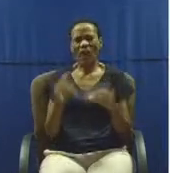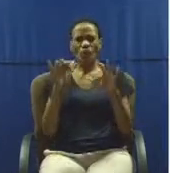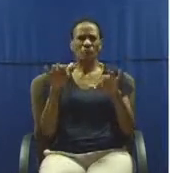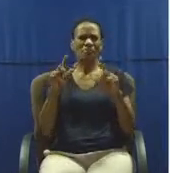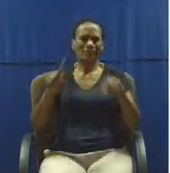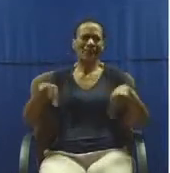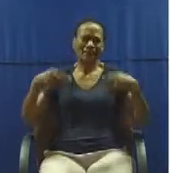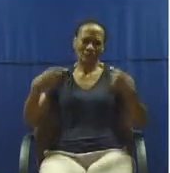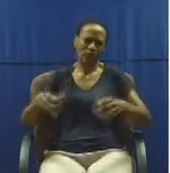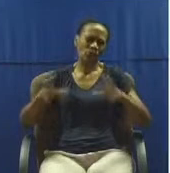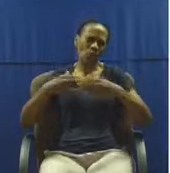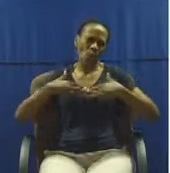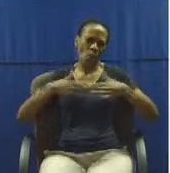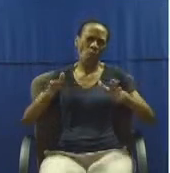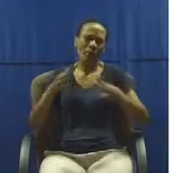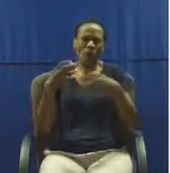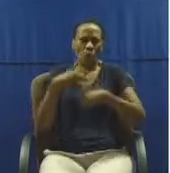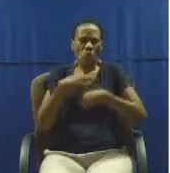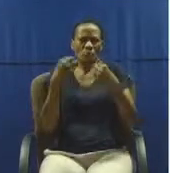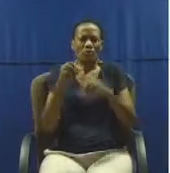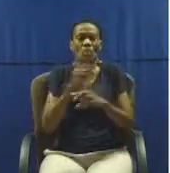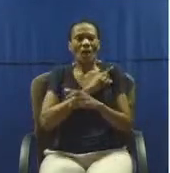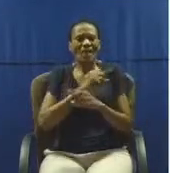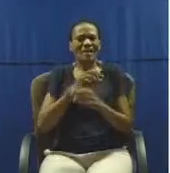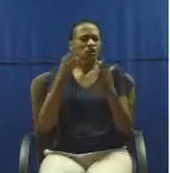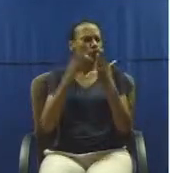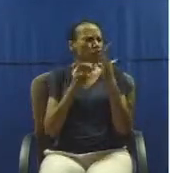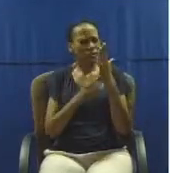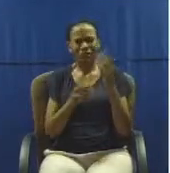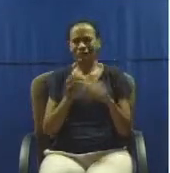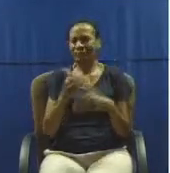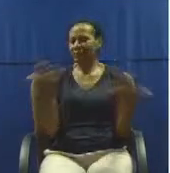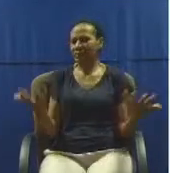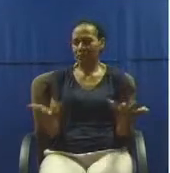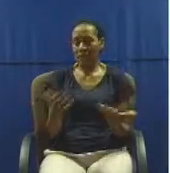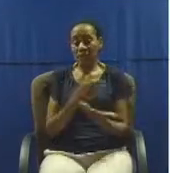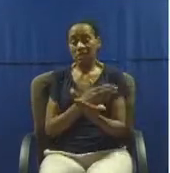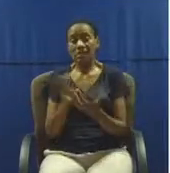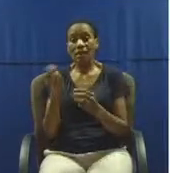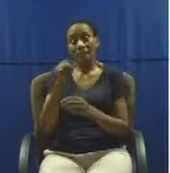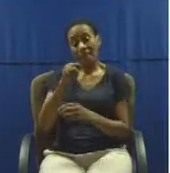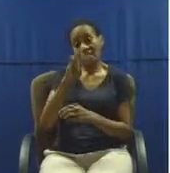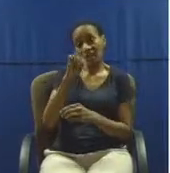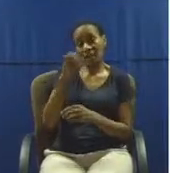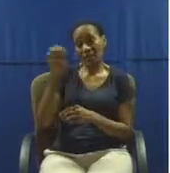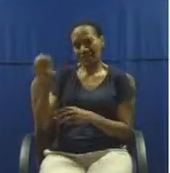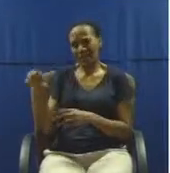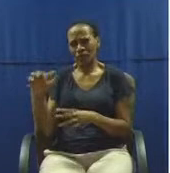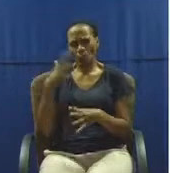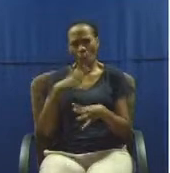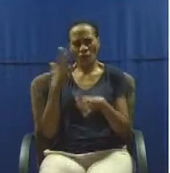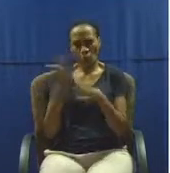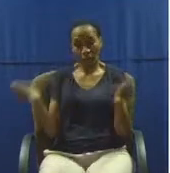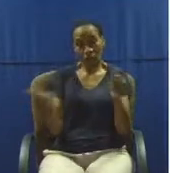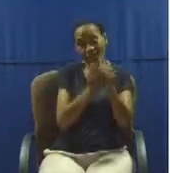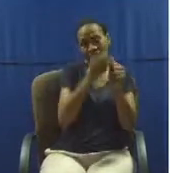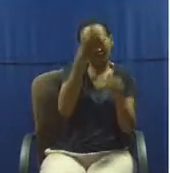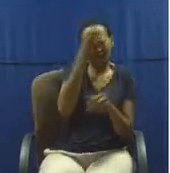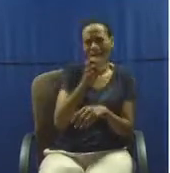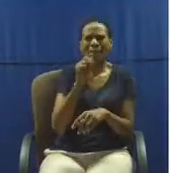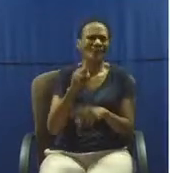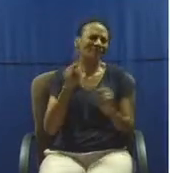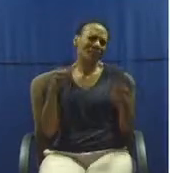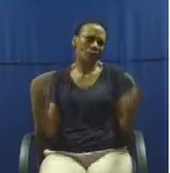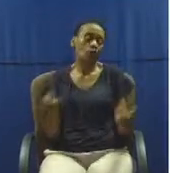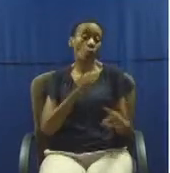start and operate a business, making it easier for SMMEs, for instance, to do business with the state and working with